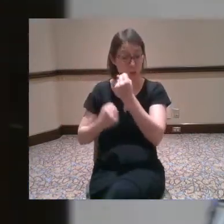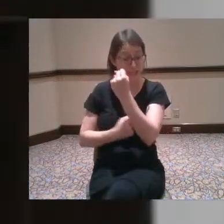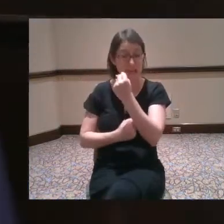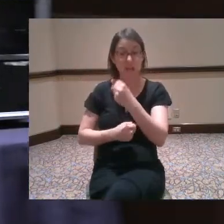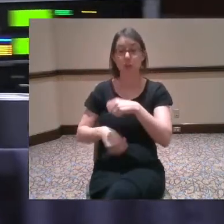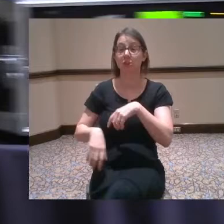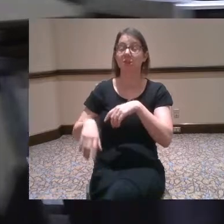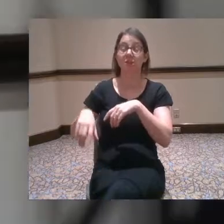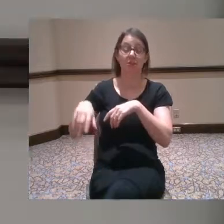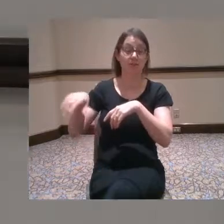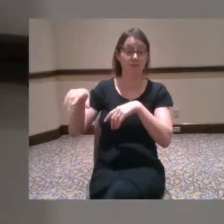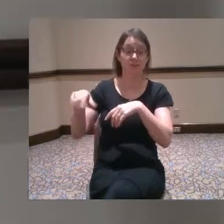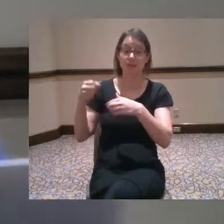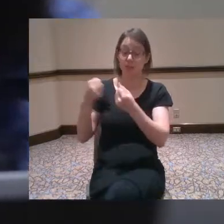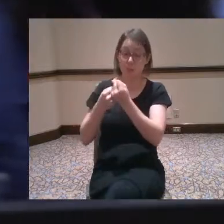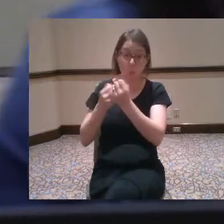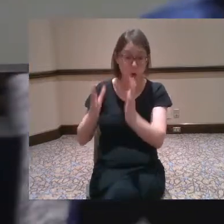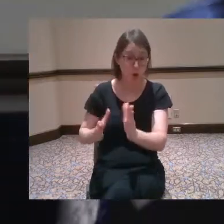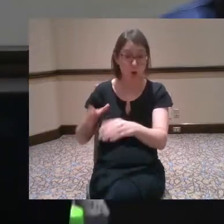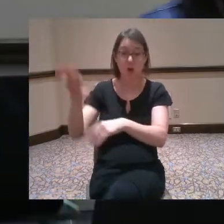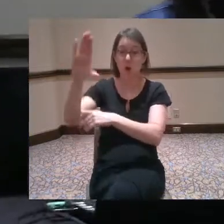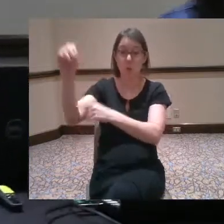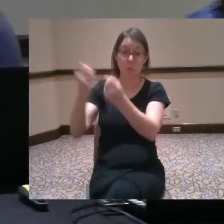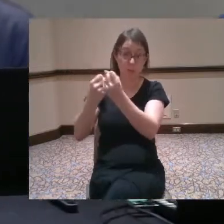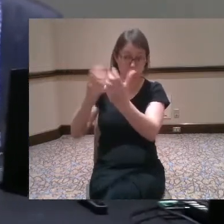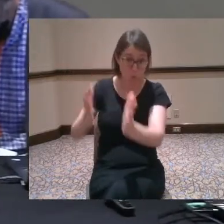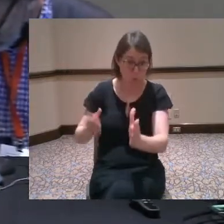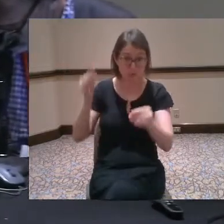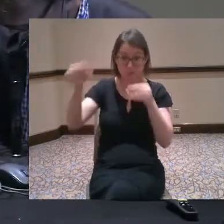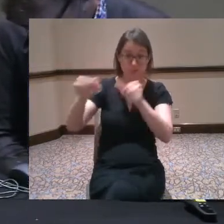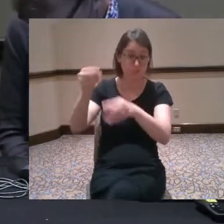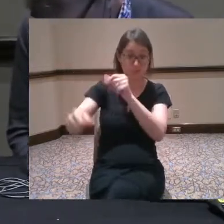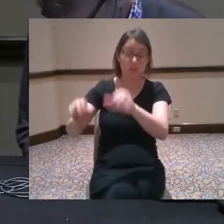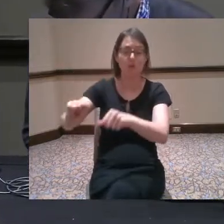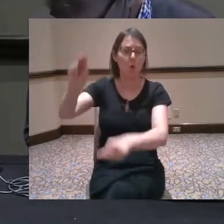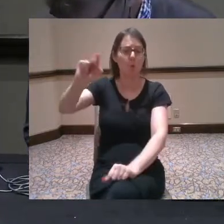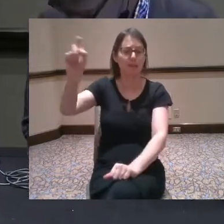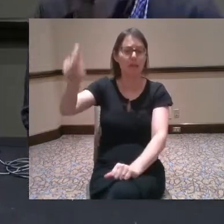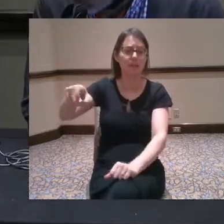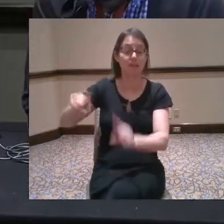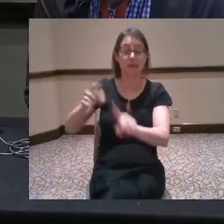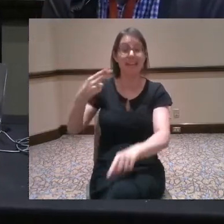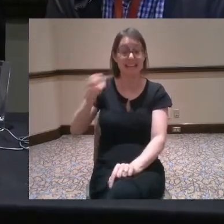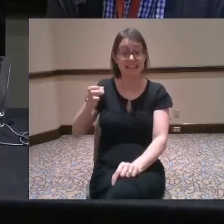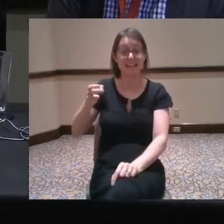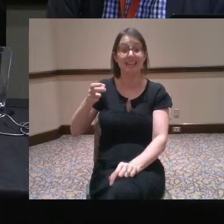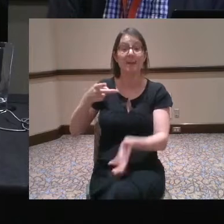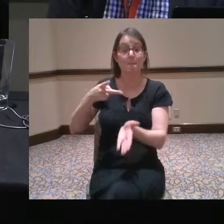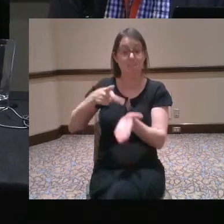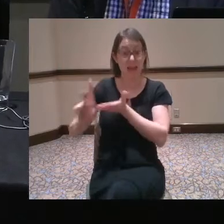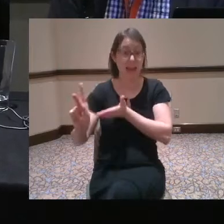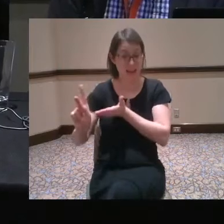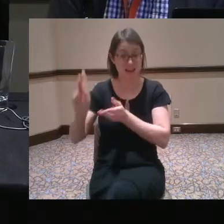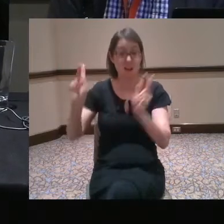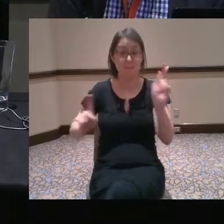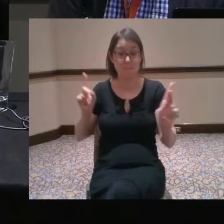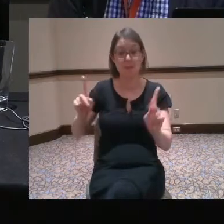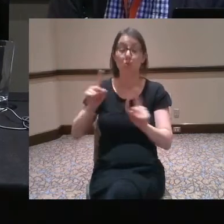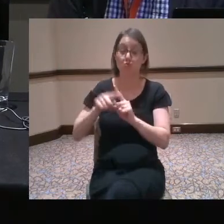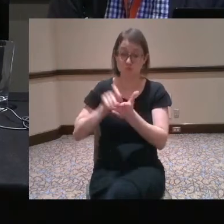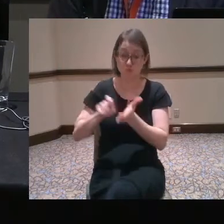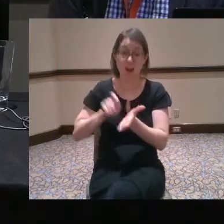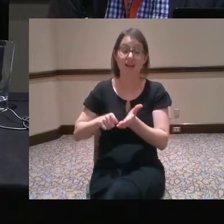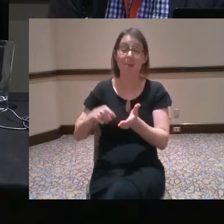and corporate-supported website for the performing arts for all of North Texas, but he paid professionals to write, which